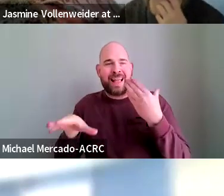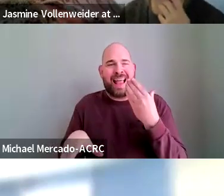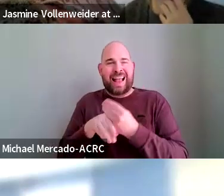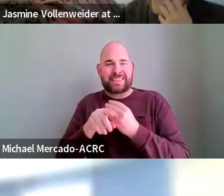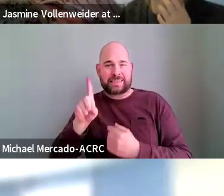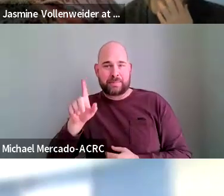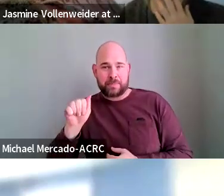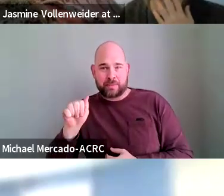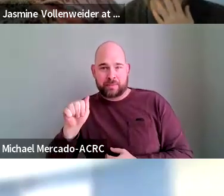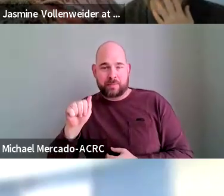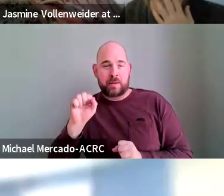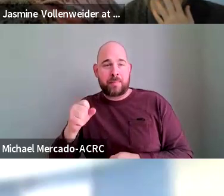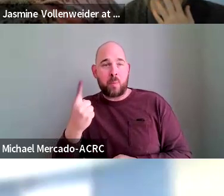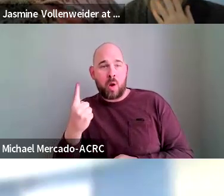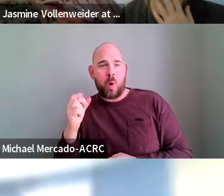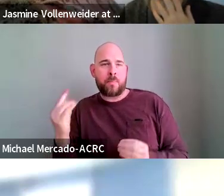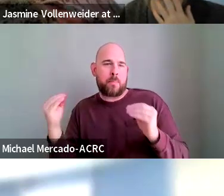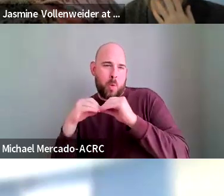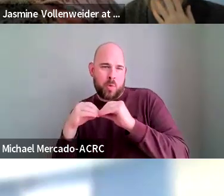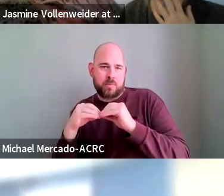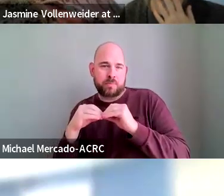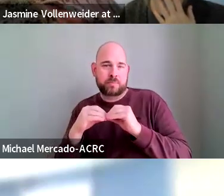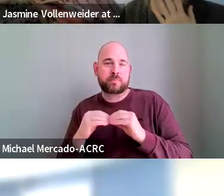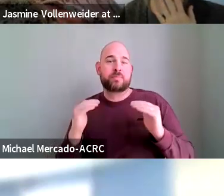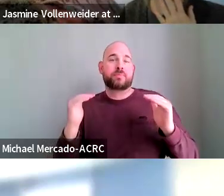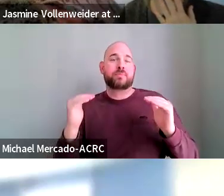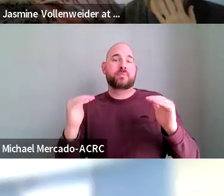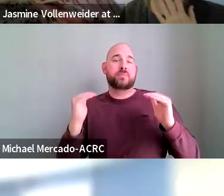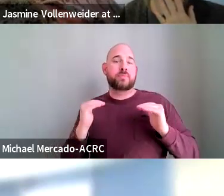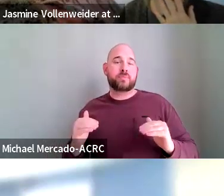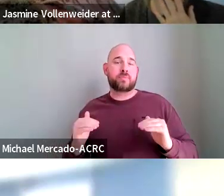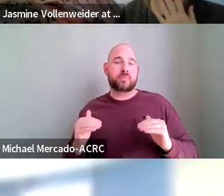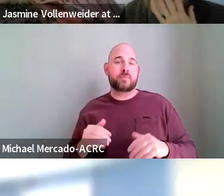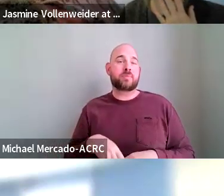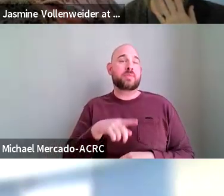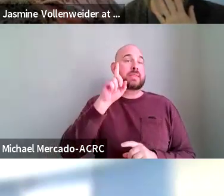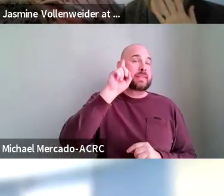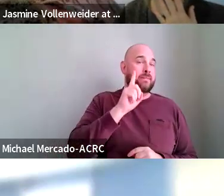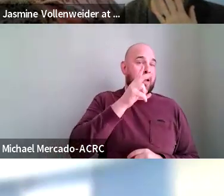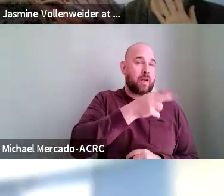who's Deaf Plus, that means they're deaf with an additional disability. It could be one or more.